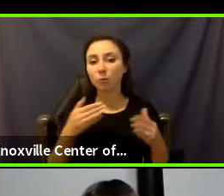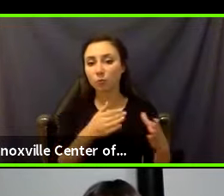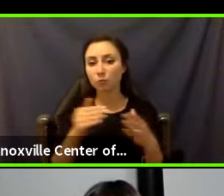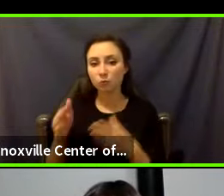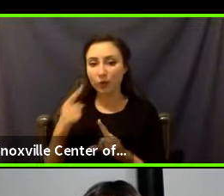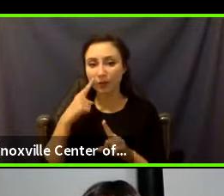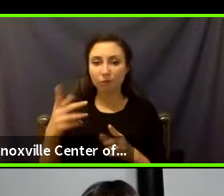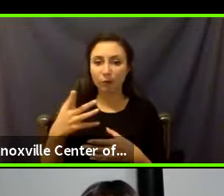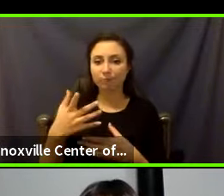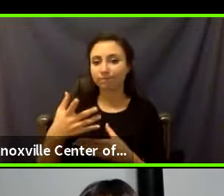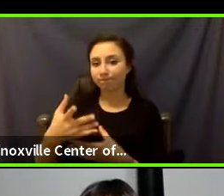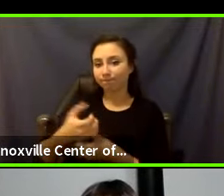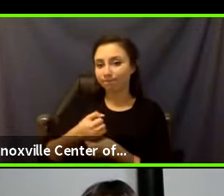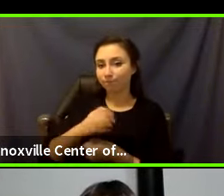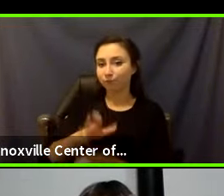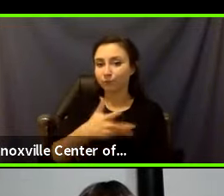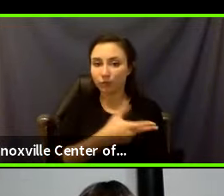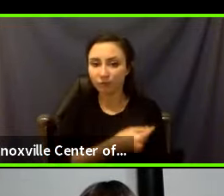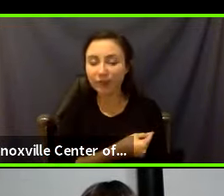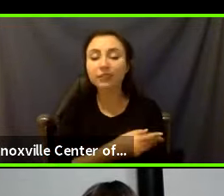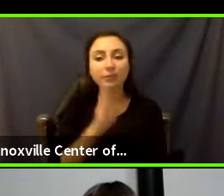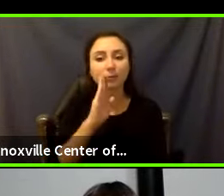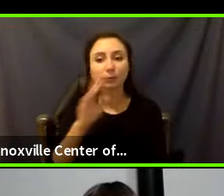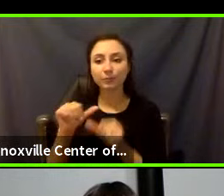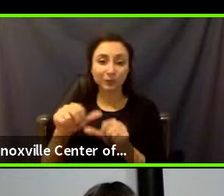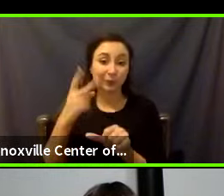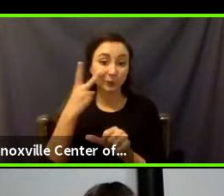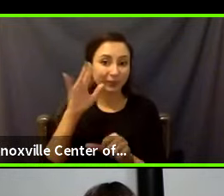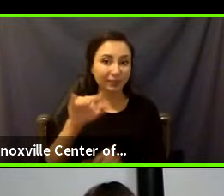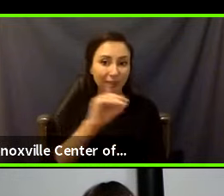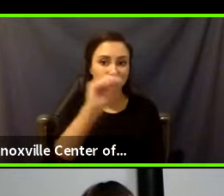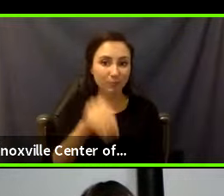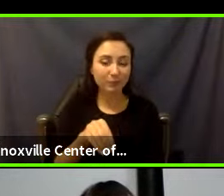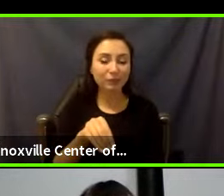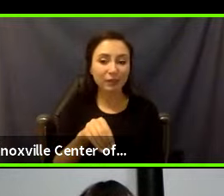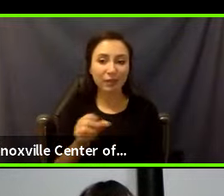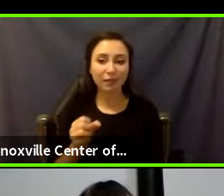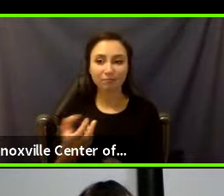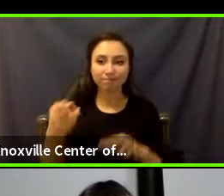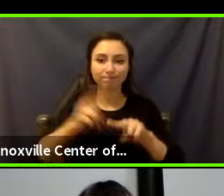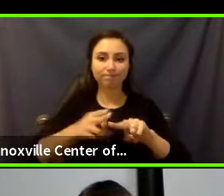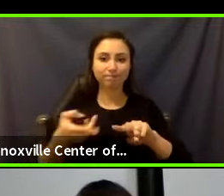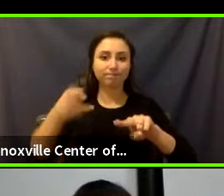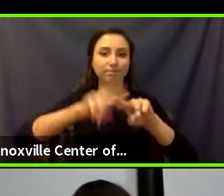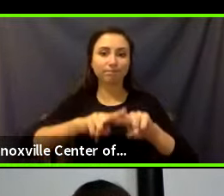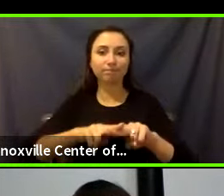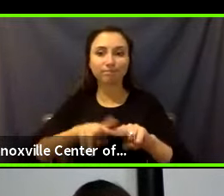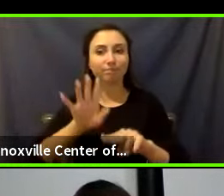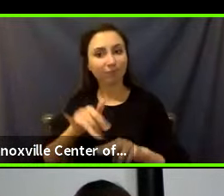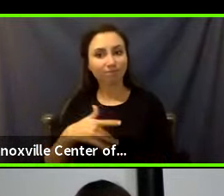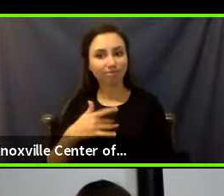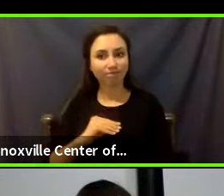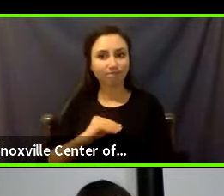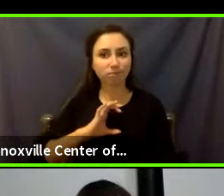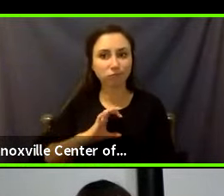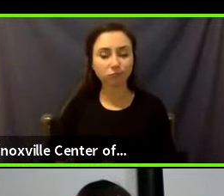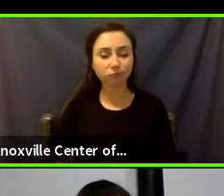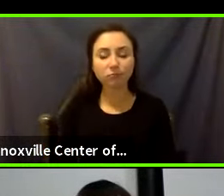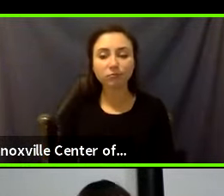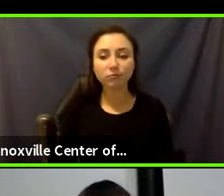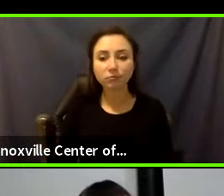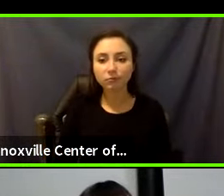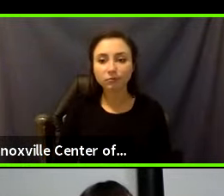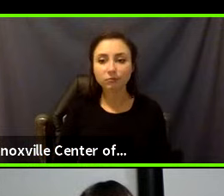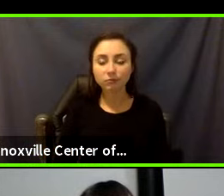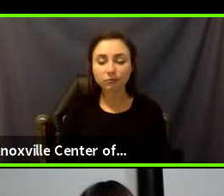I believe, is going to continue to see that percent vaccinated increase, which is encouraging. For now